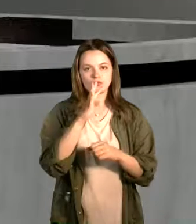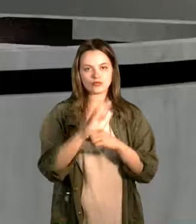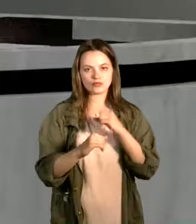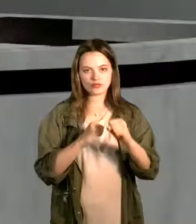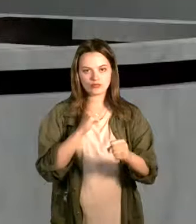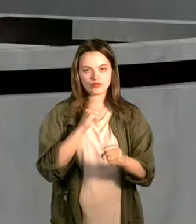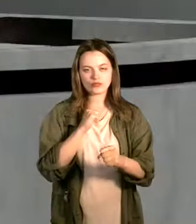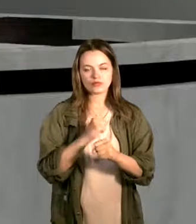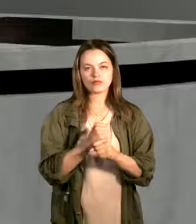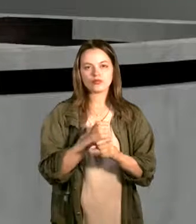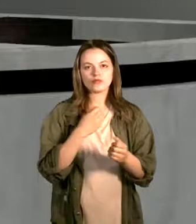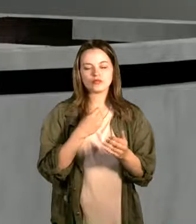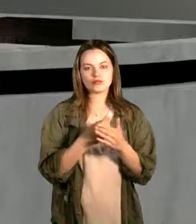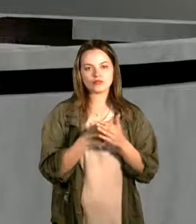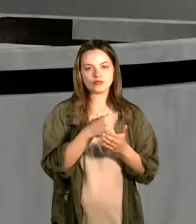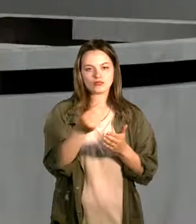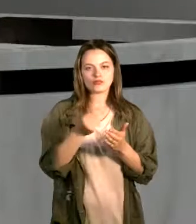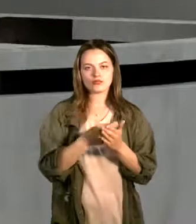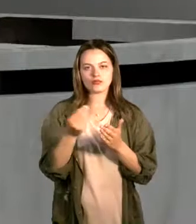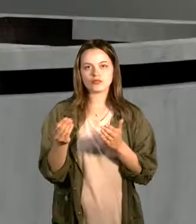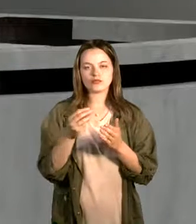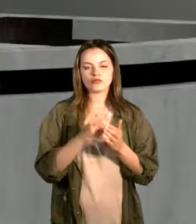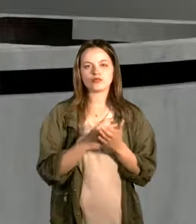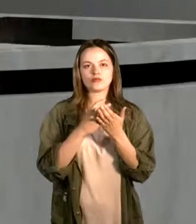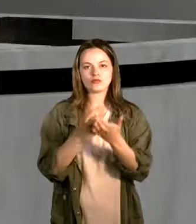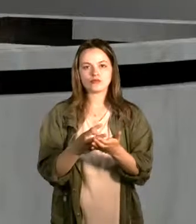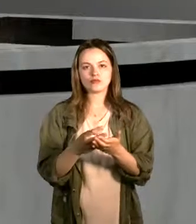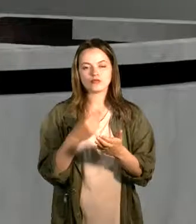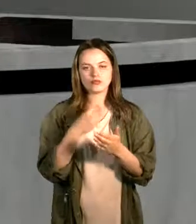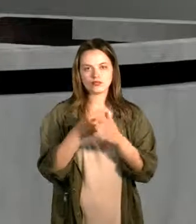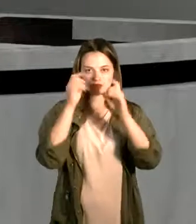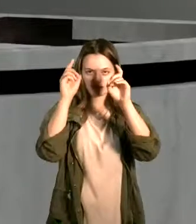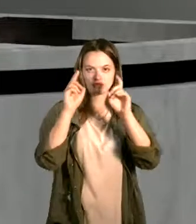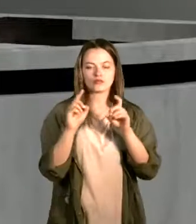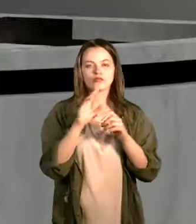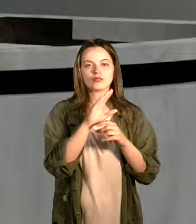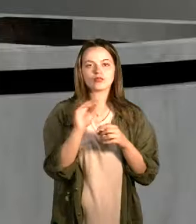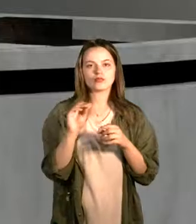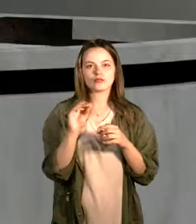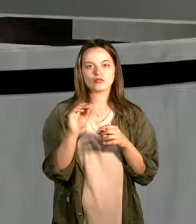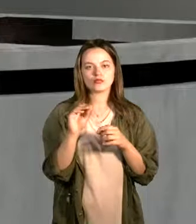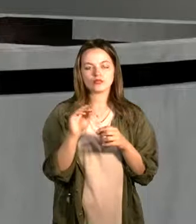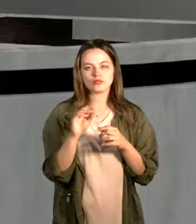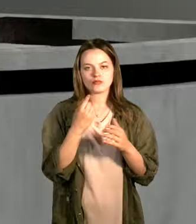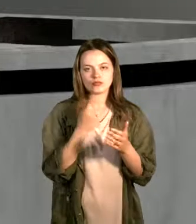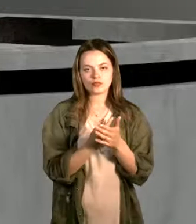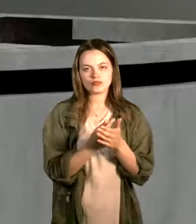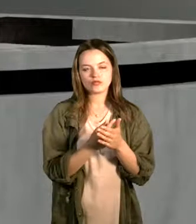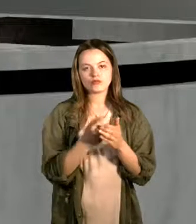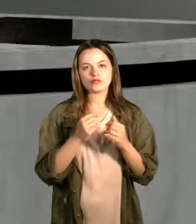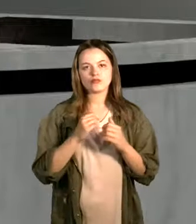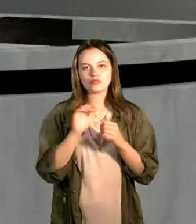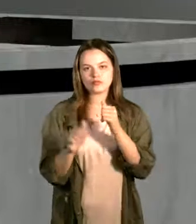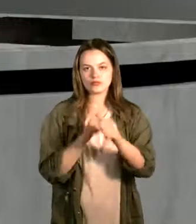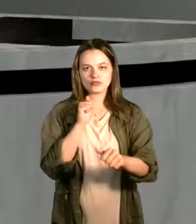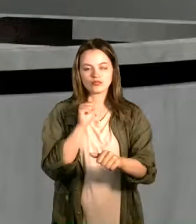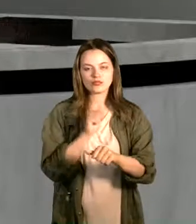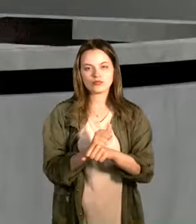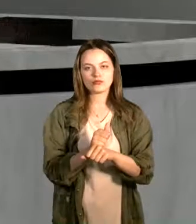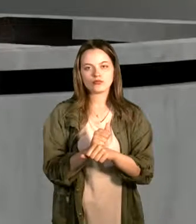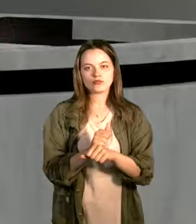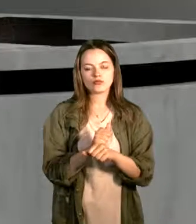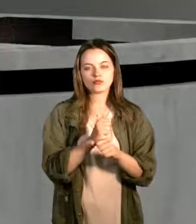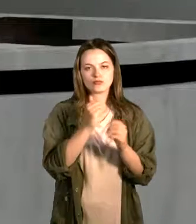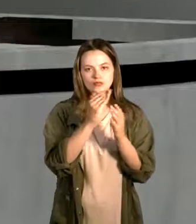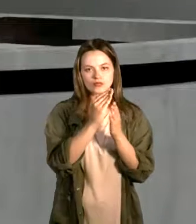4 years. The scholarship awards are based on the criteria of financial need and academic promise as established by the guidelines of the Roland